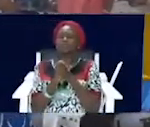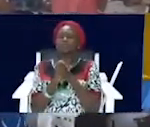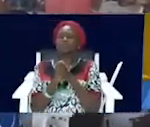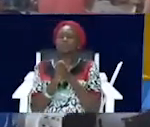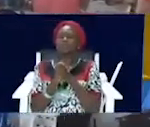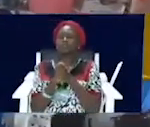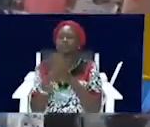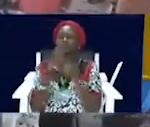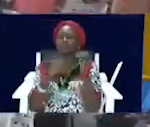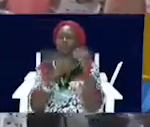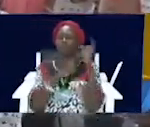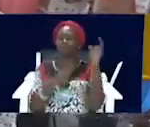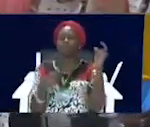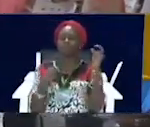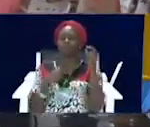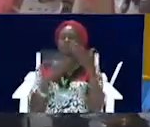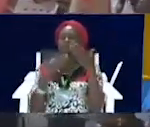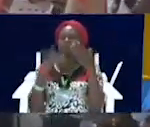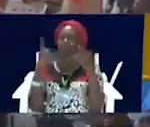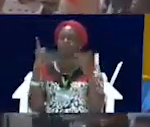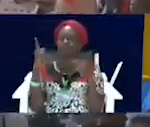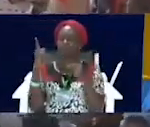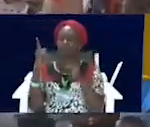Oh, Lord.